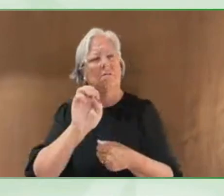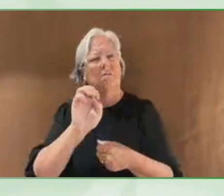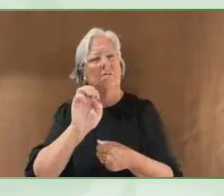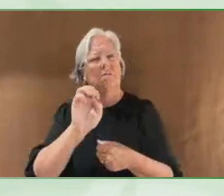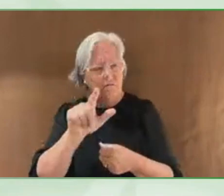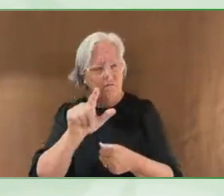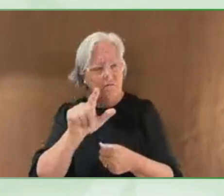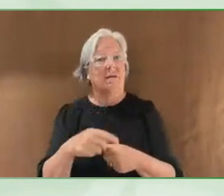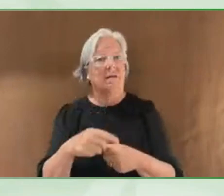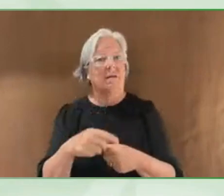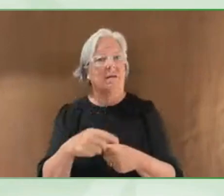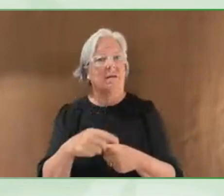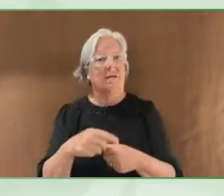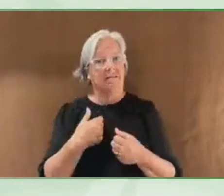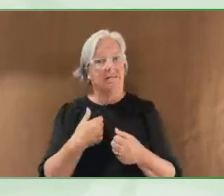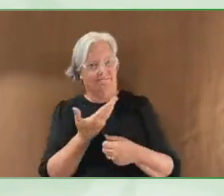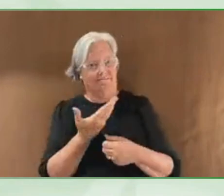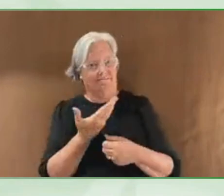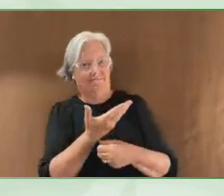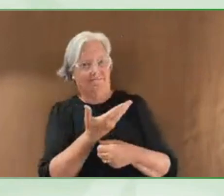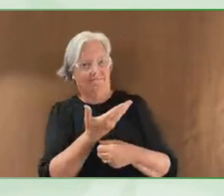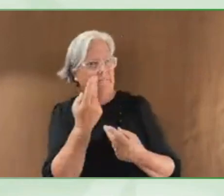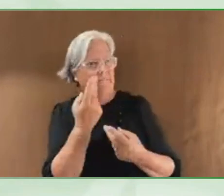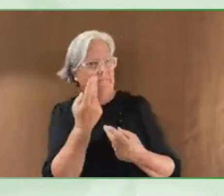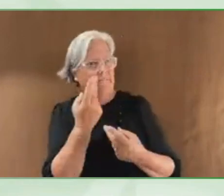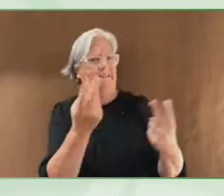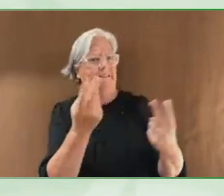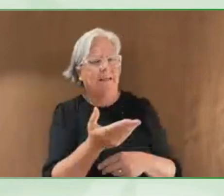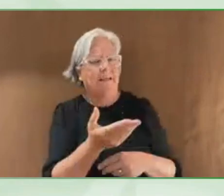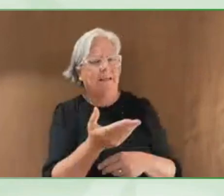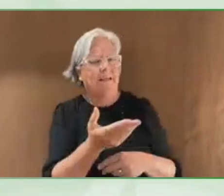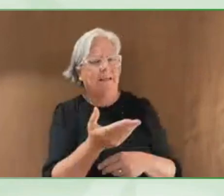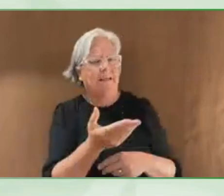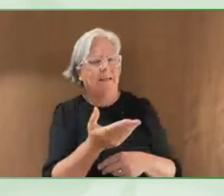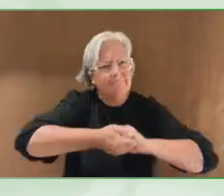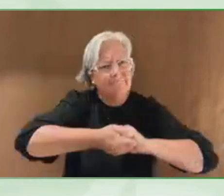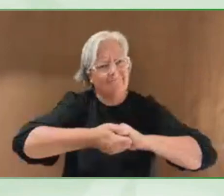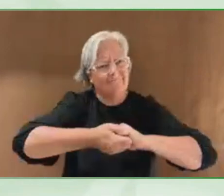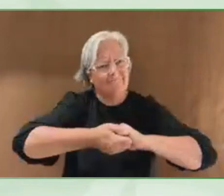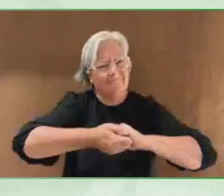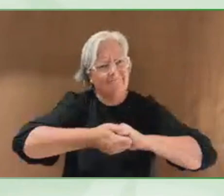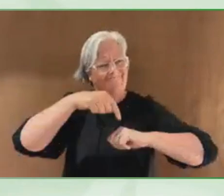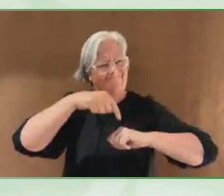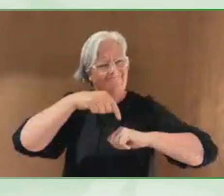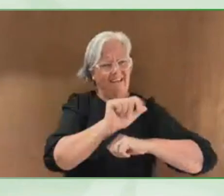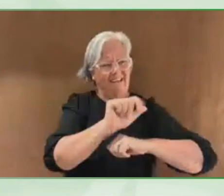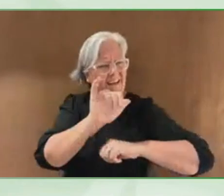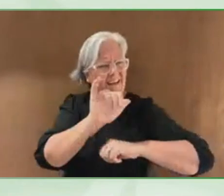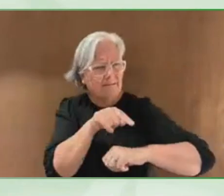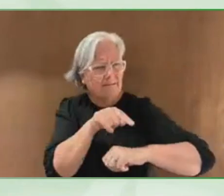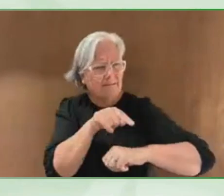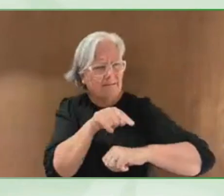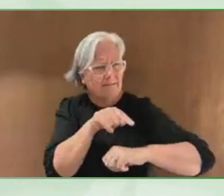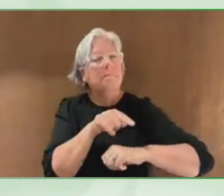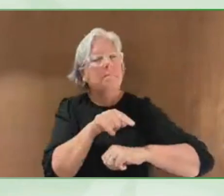of allyship and understanding really helped people understand that whilst we are an organization